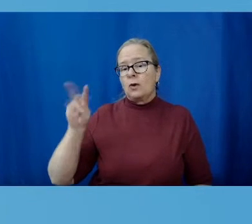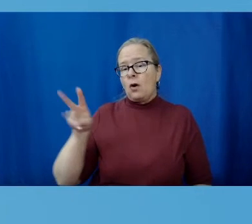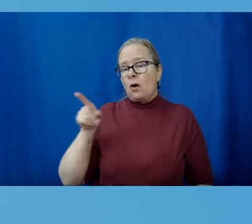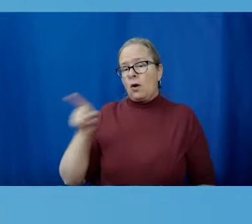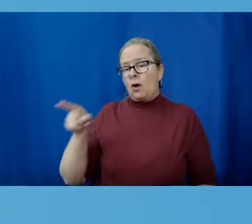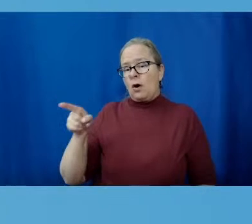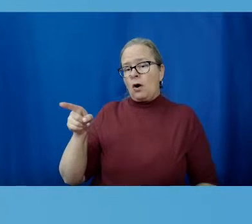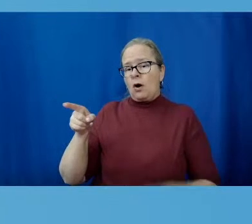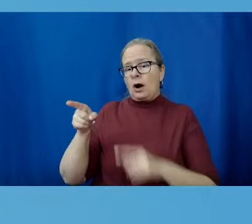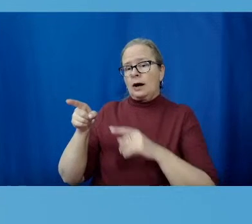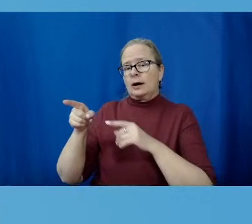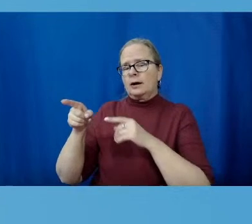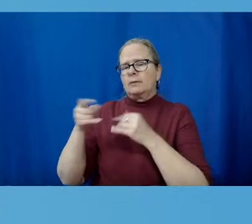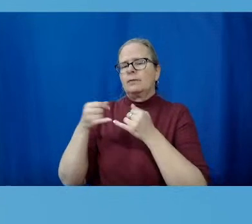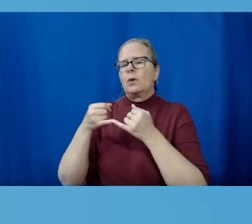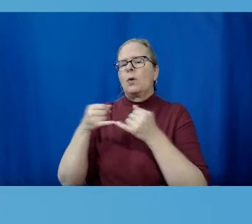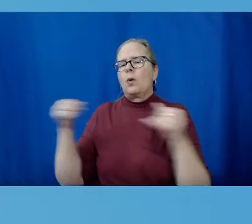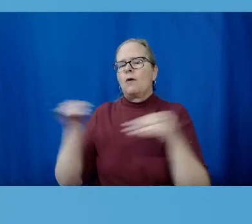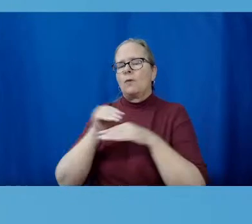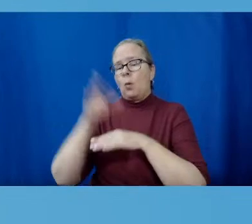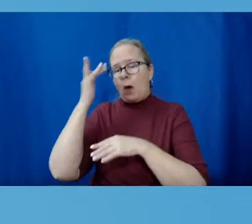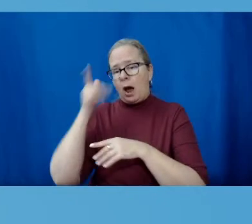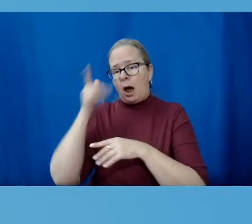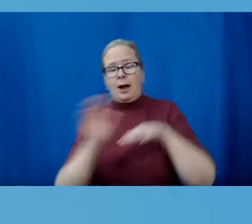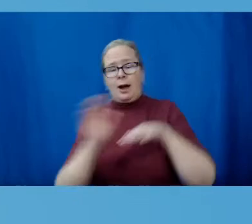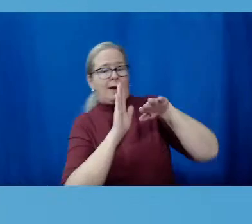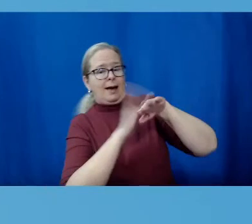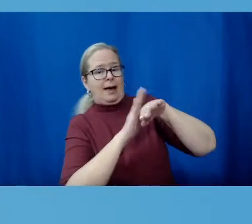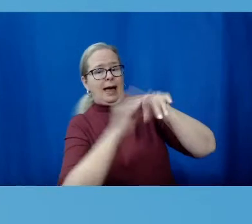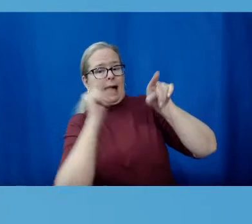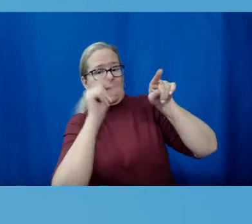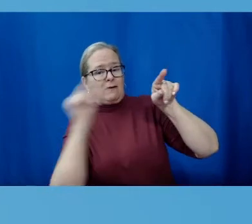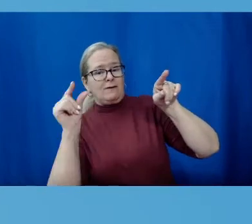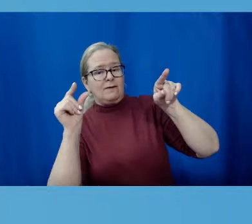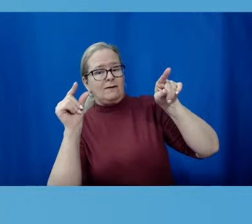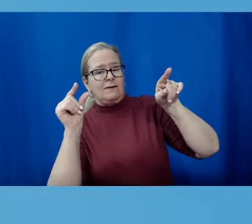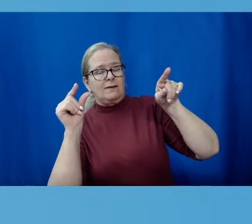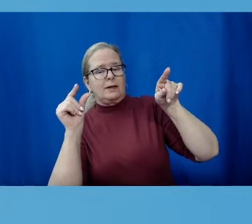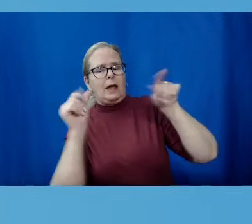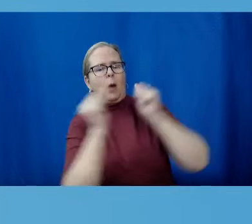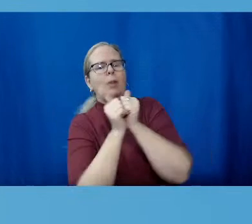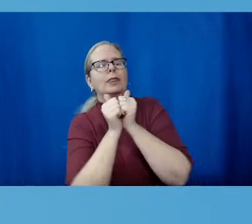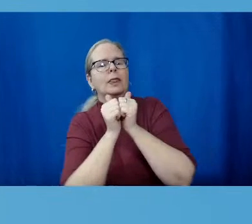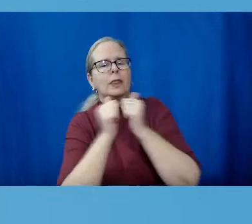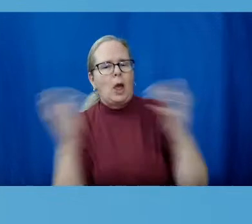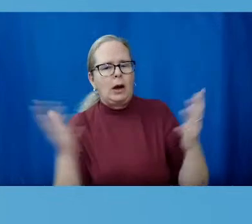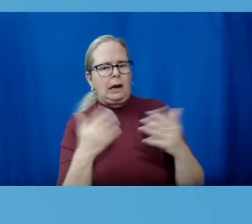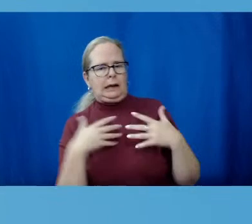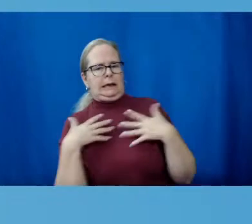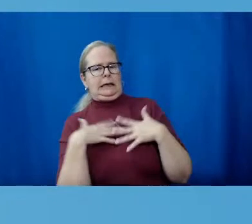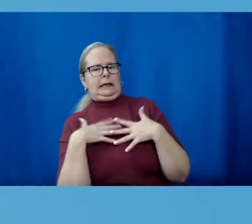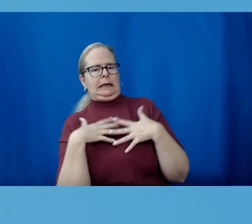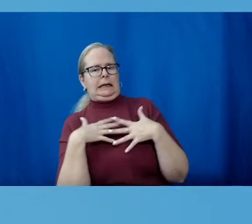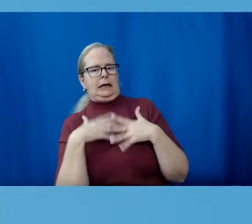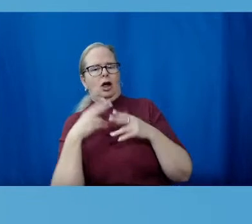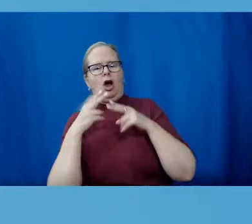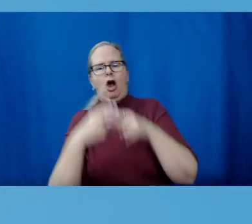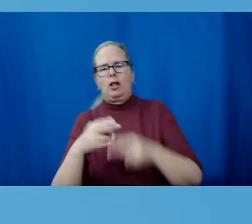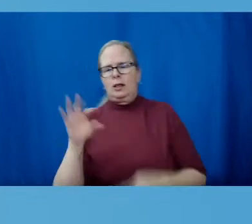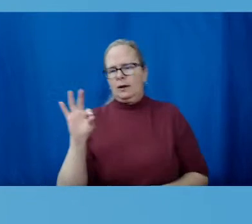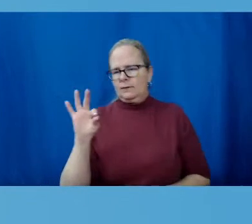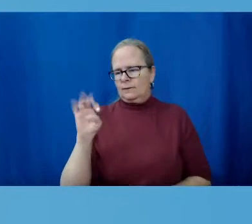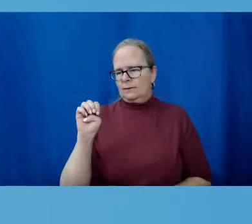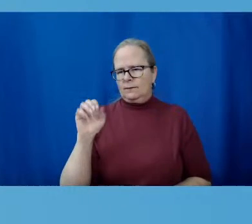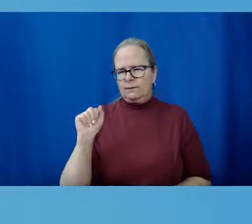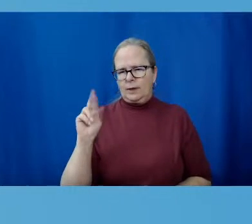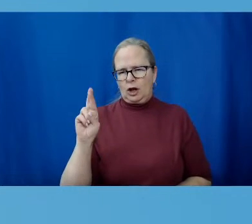government does take that advice and does what it wants. They are the ones who actually have to wear it. But she kind of stepped beyond that in the summer when she